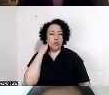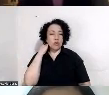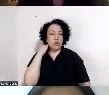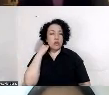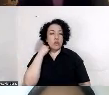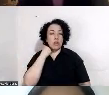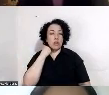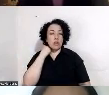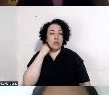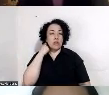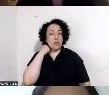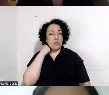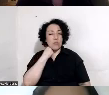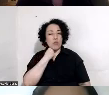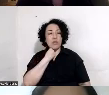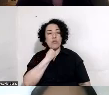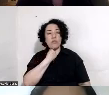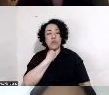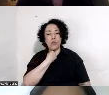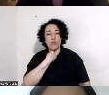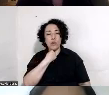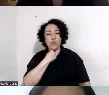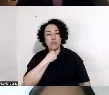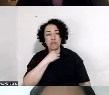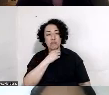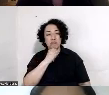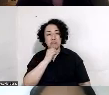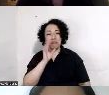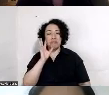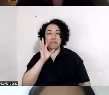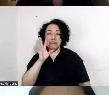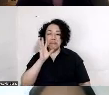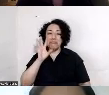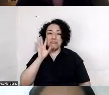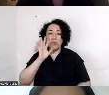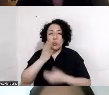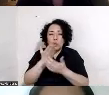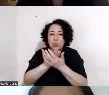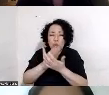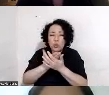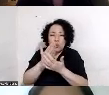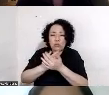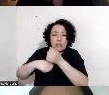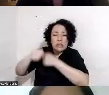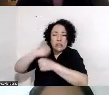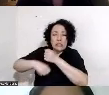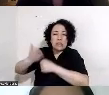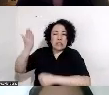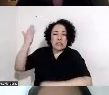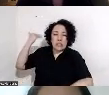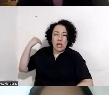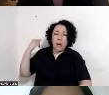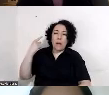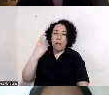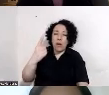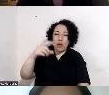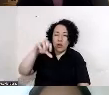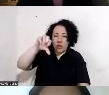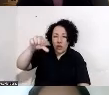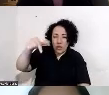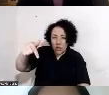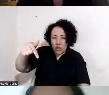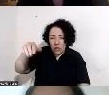commitment. E isso comprova o estudo do Joe nos anos 70 sobre áreas de interesse, que todos esses